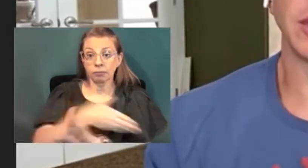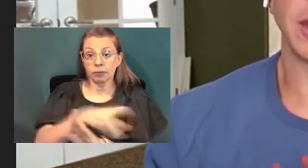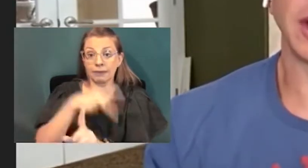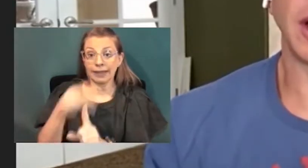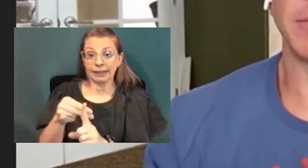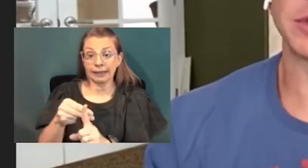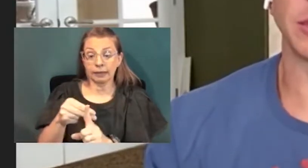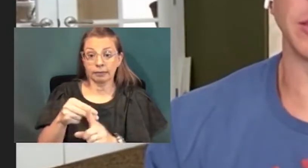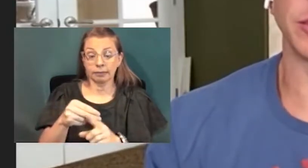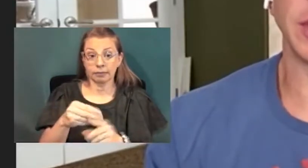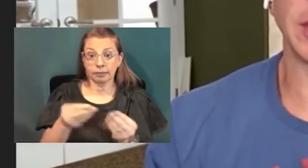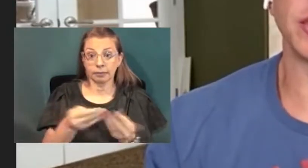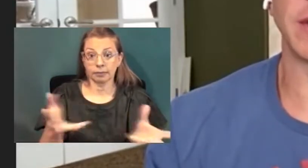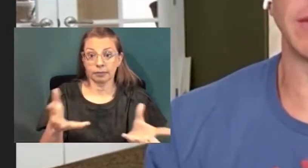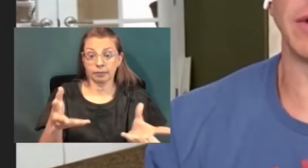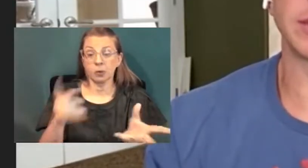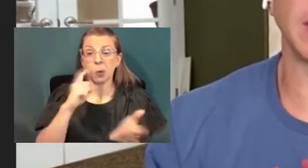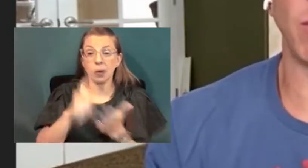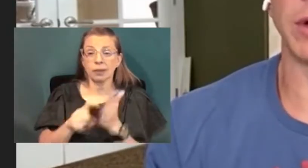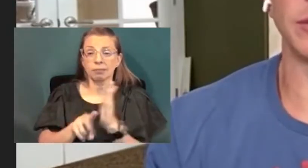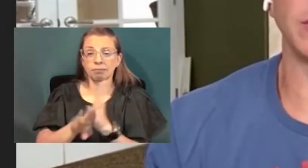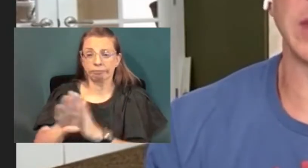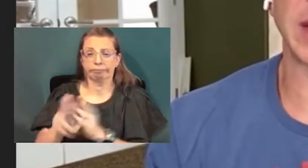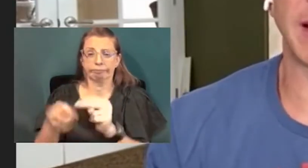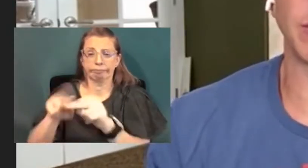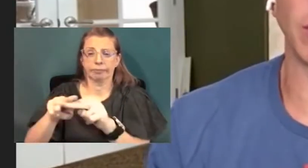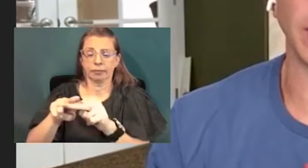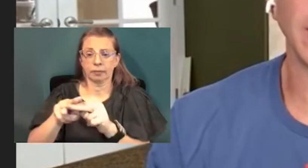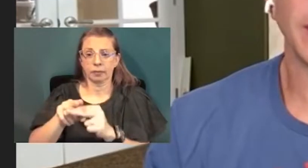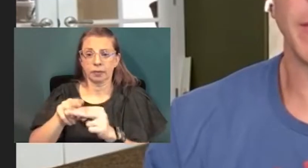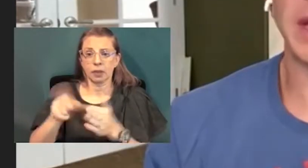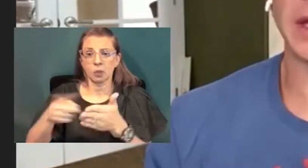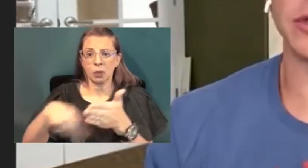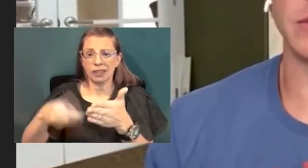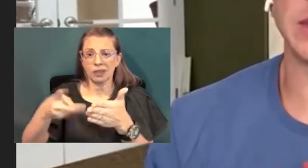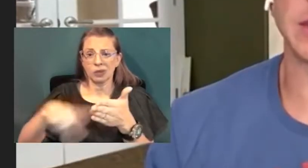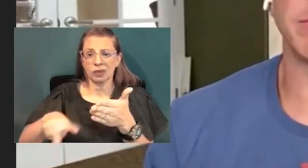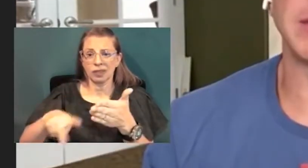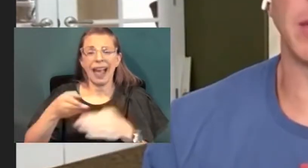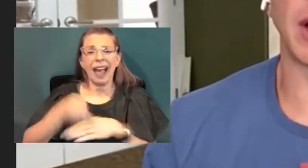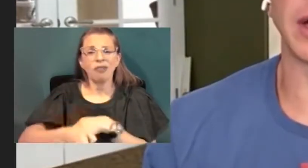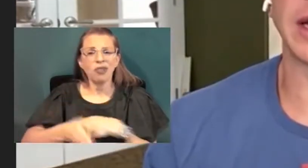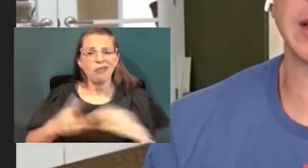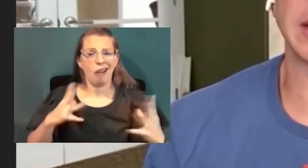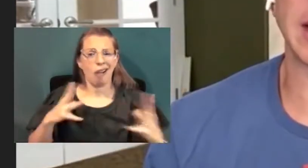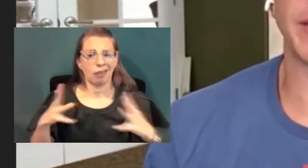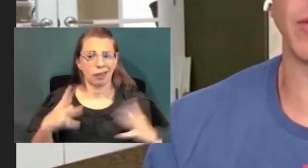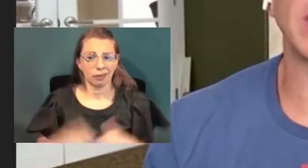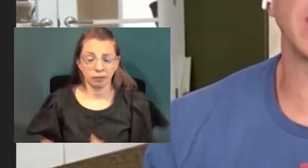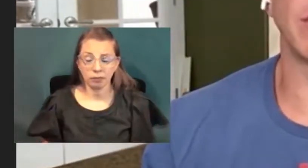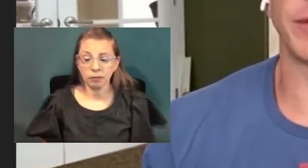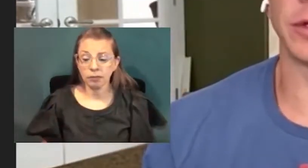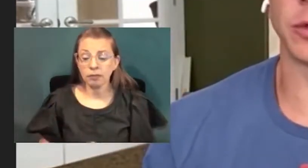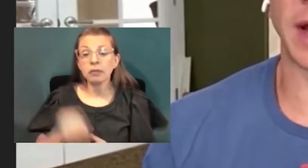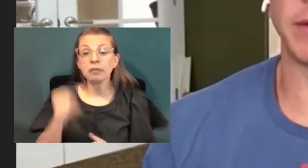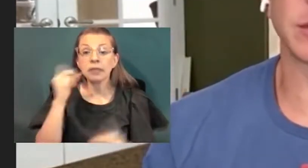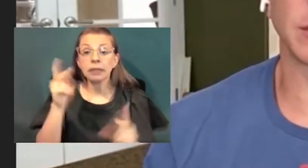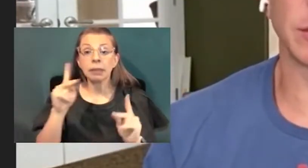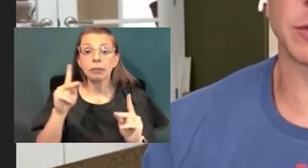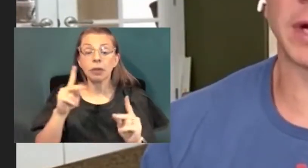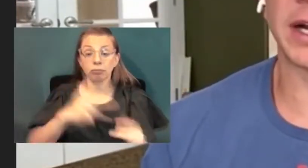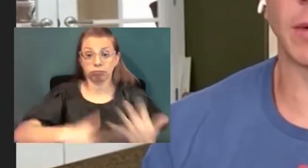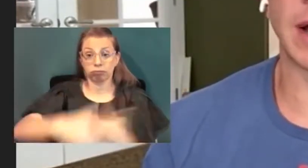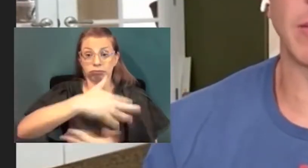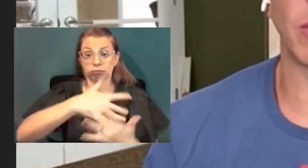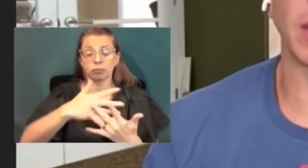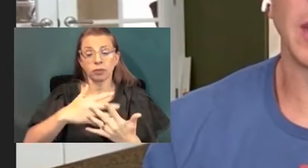large upsurge in general, say 1 or 2 weeks afterward. The big issue is if people are getting together, we know that they're traveling, so